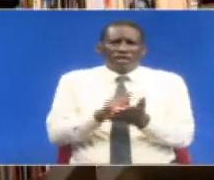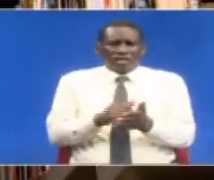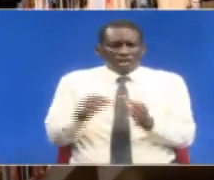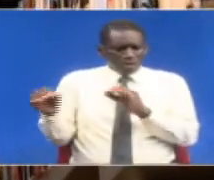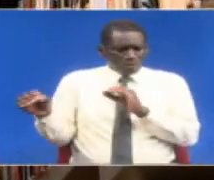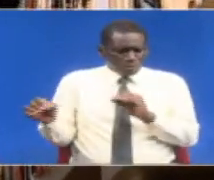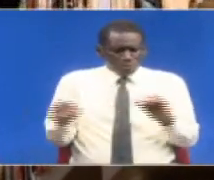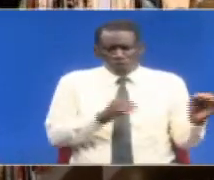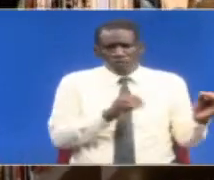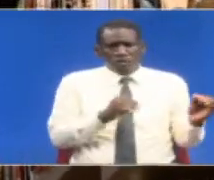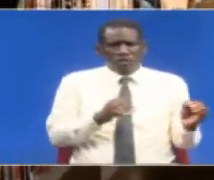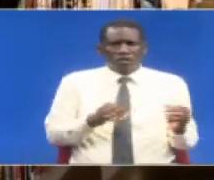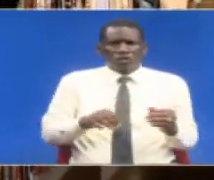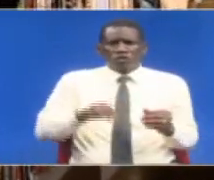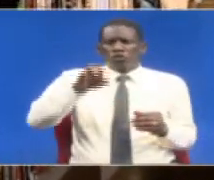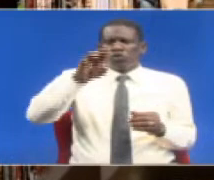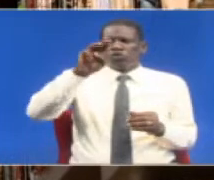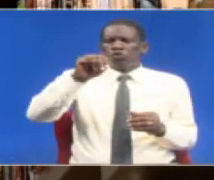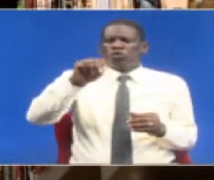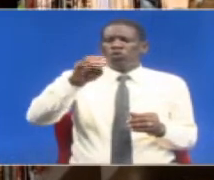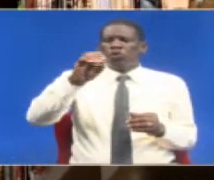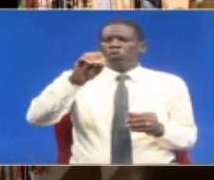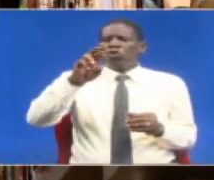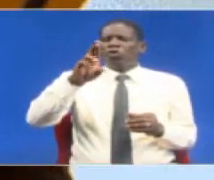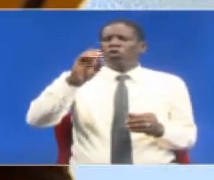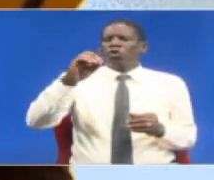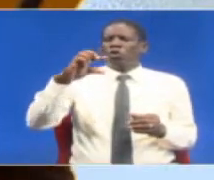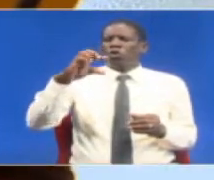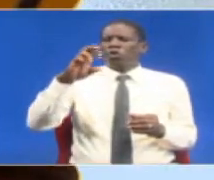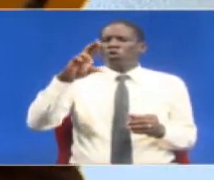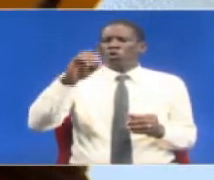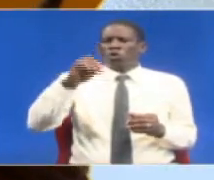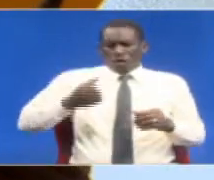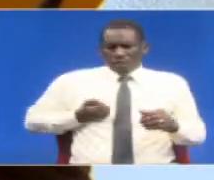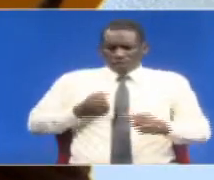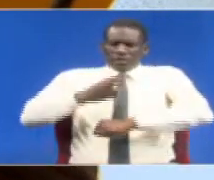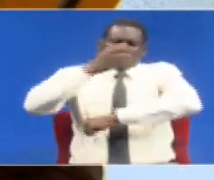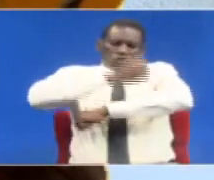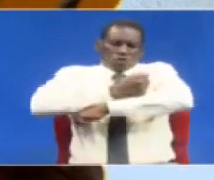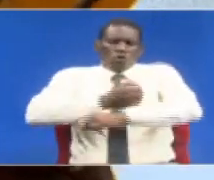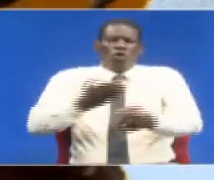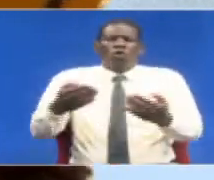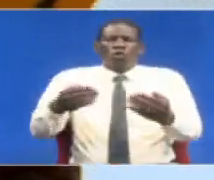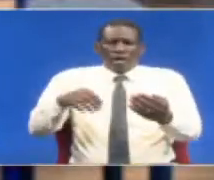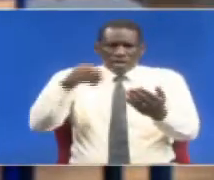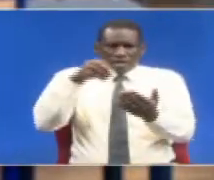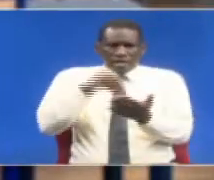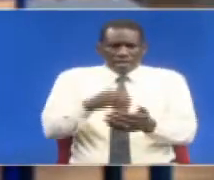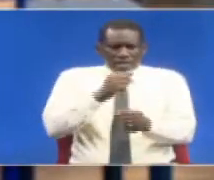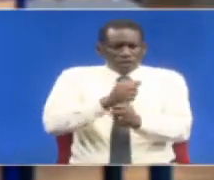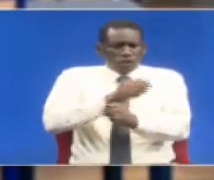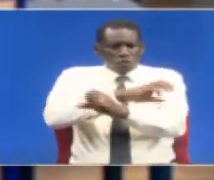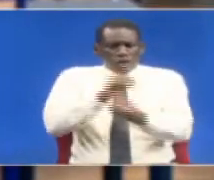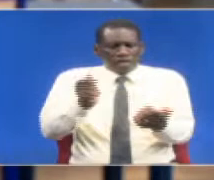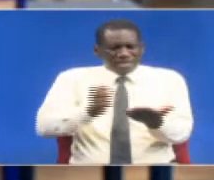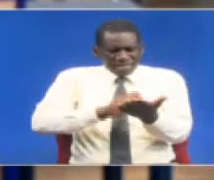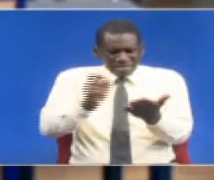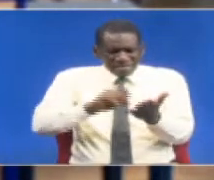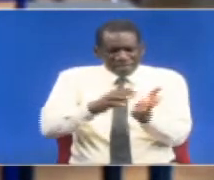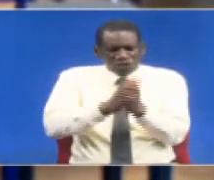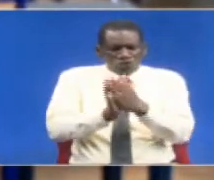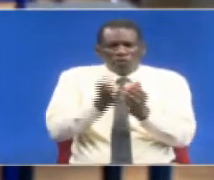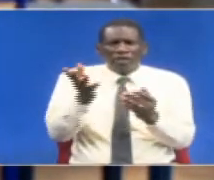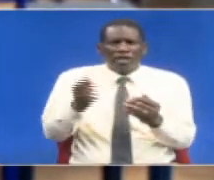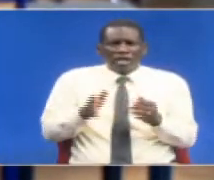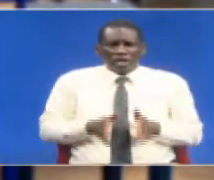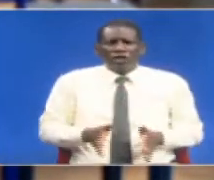to Moruguru Girls High School, where again, I stood out in terms of composition writing, in terms